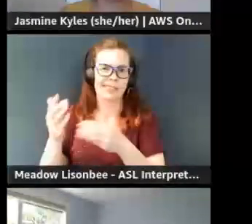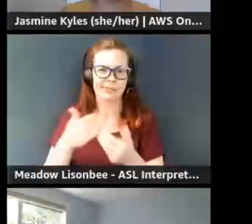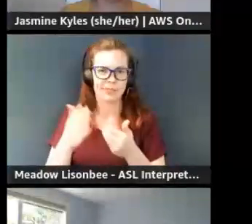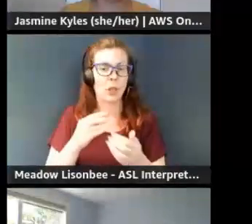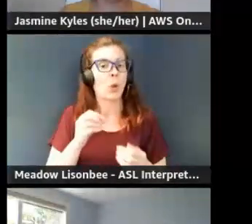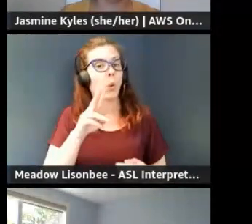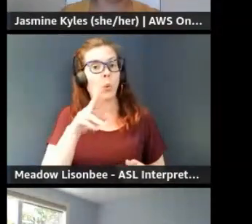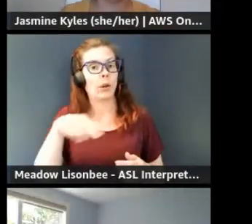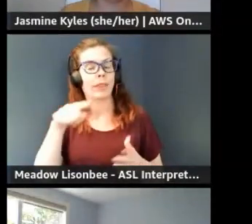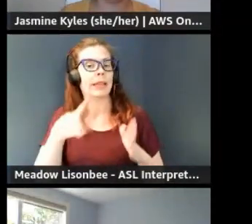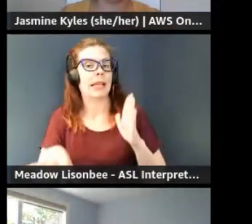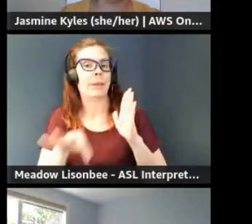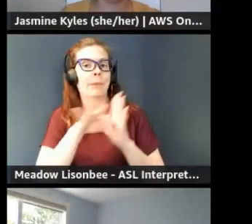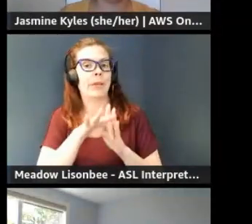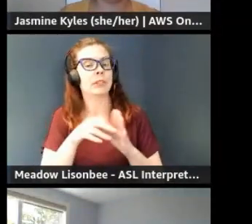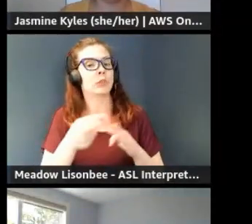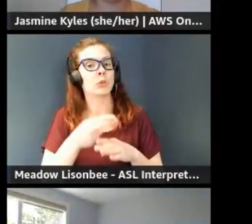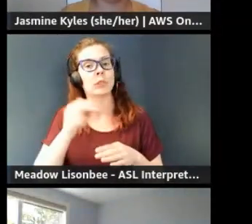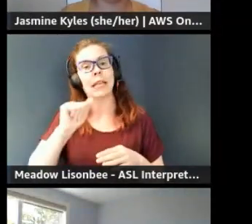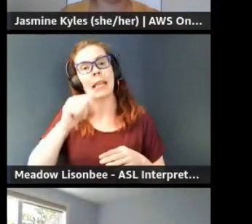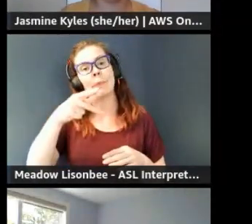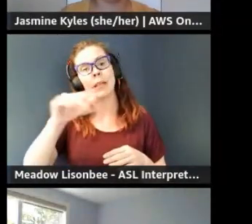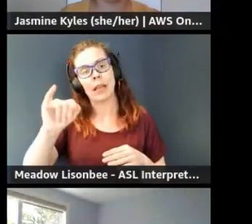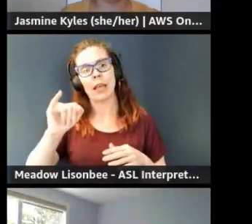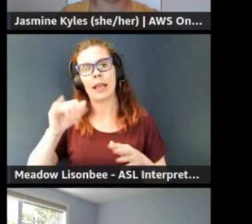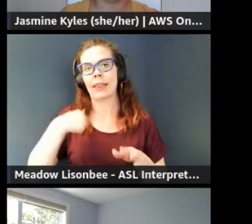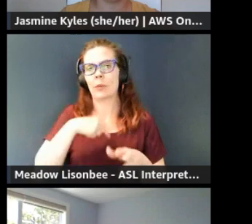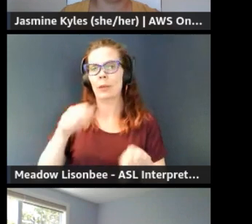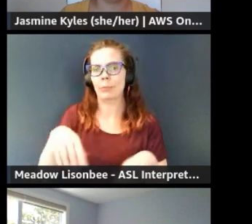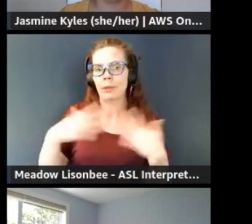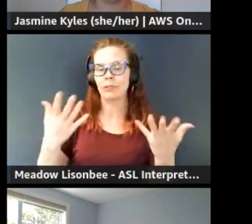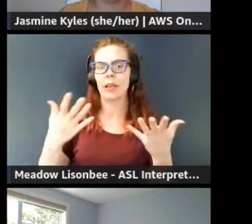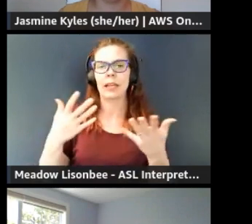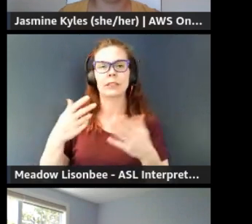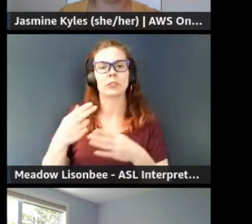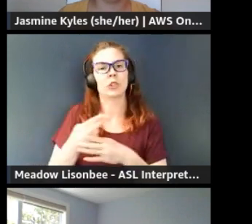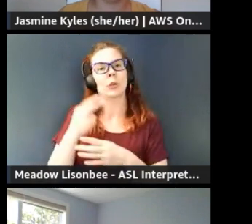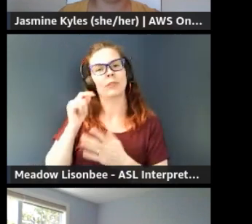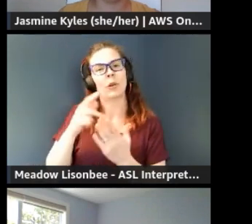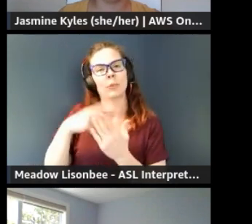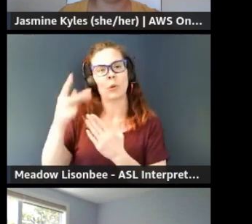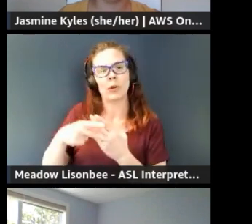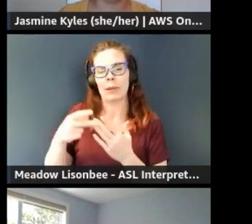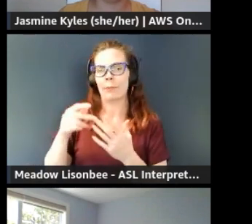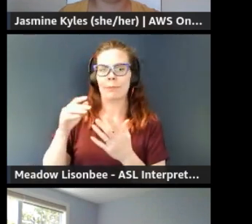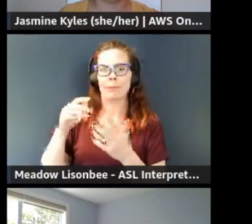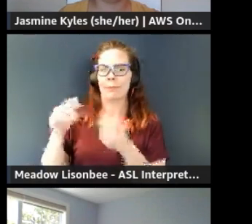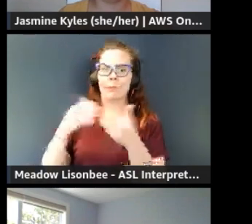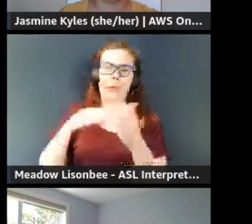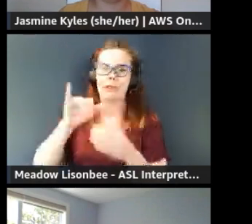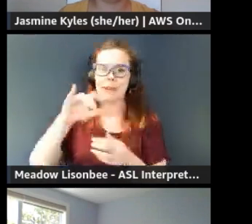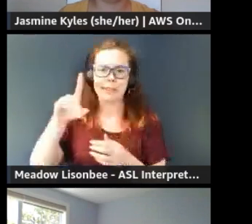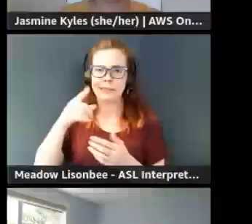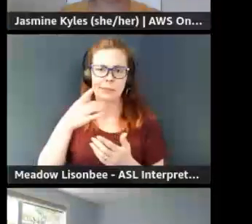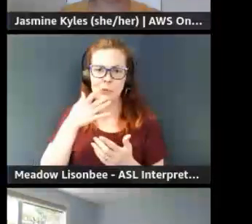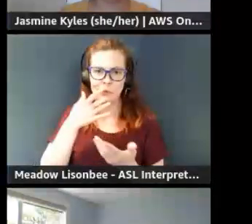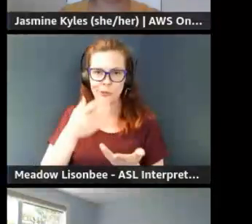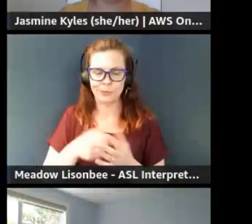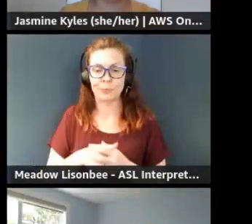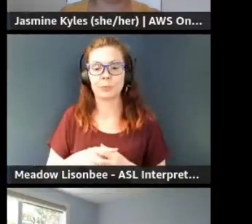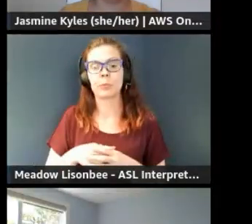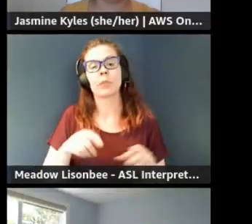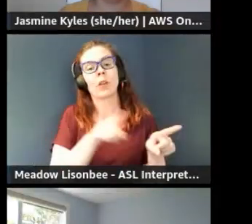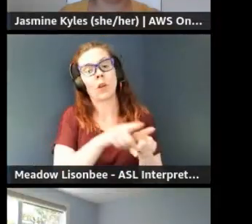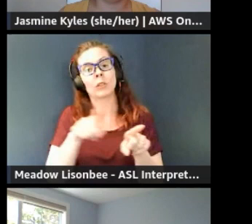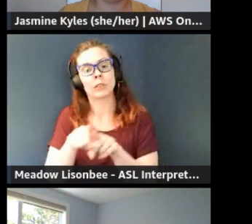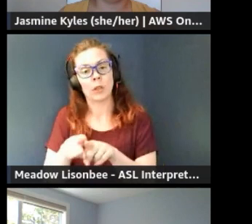choose to use APIs that we provide to use programmatically on whichever ID they prefer.